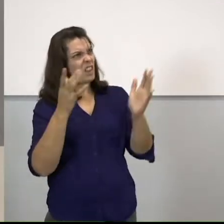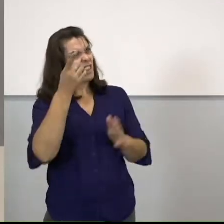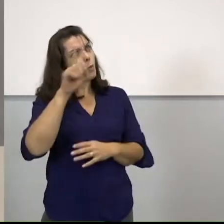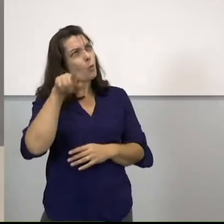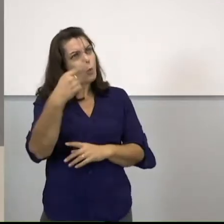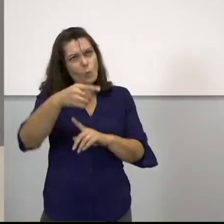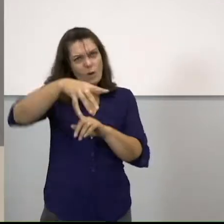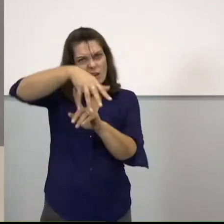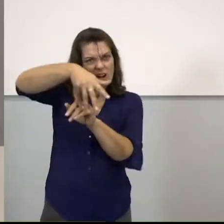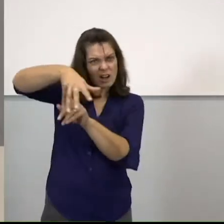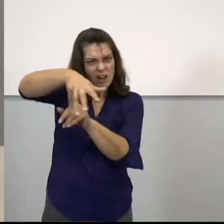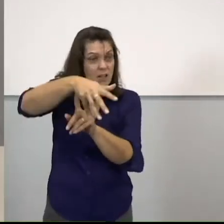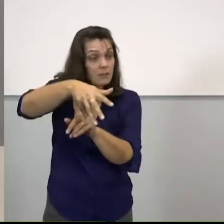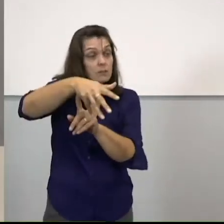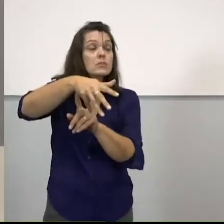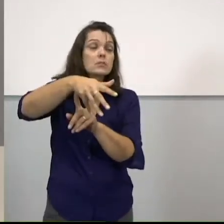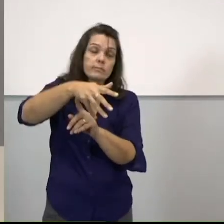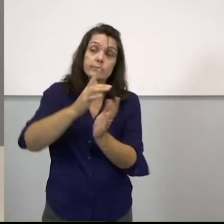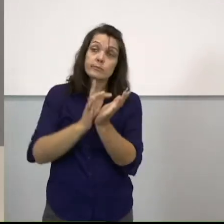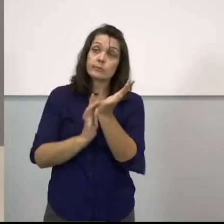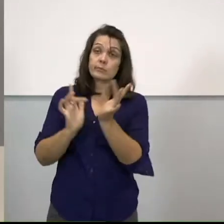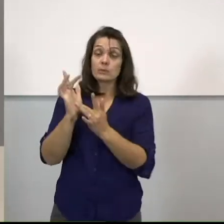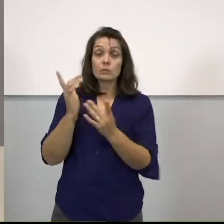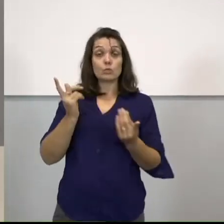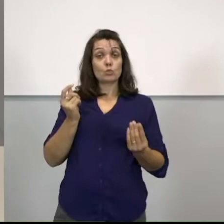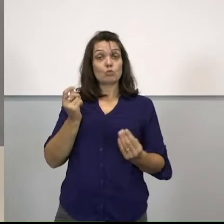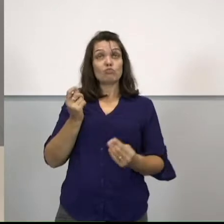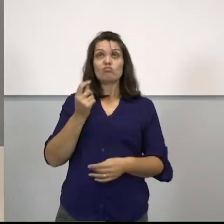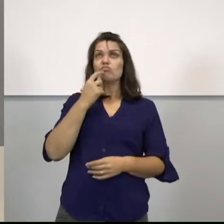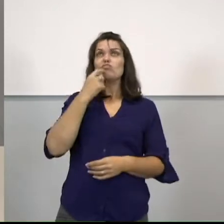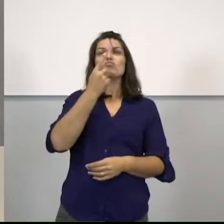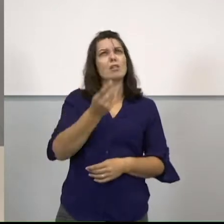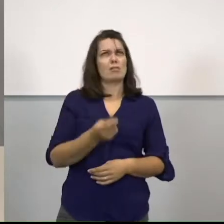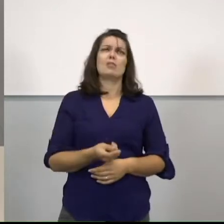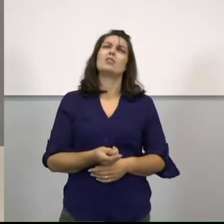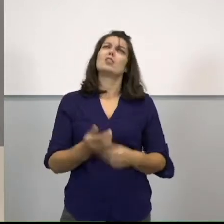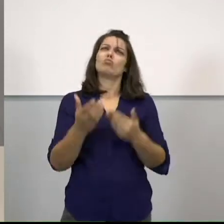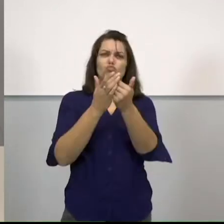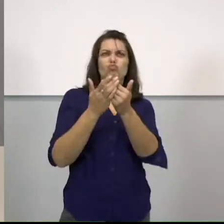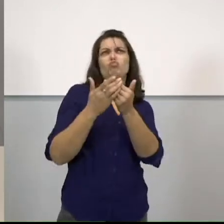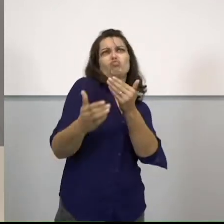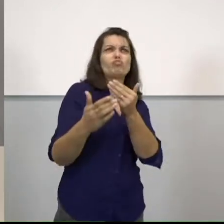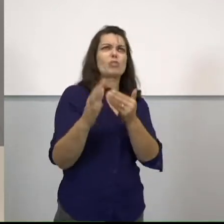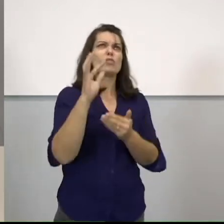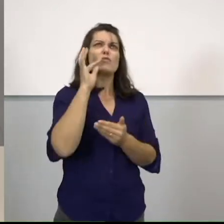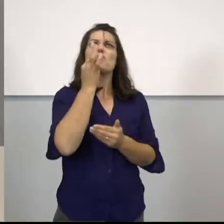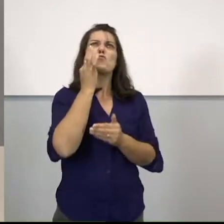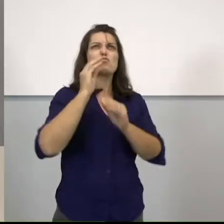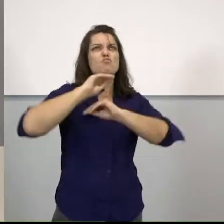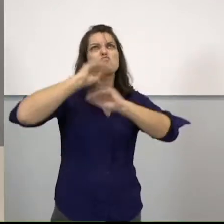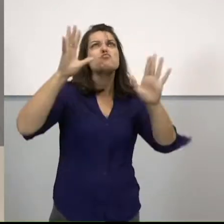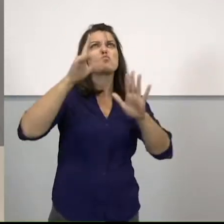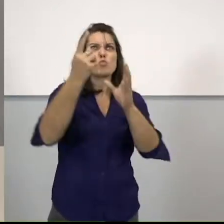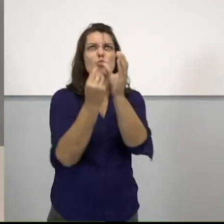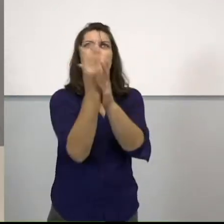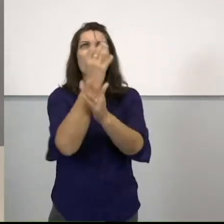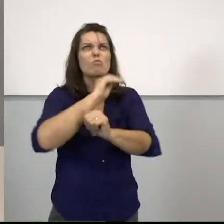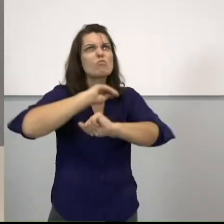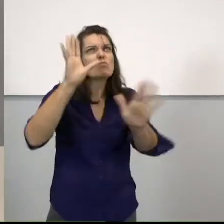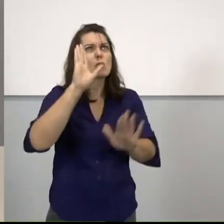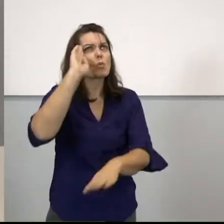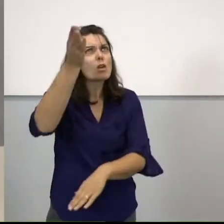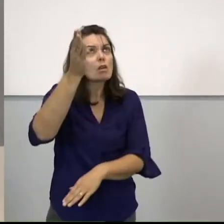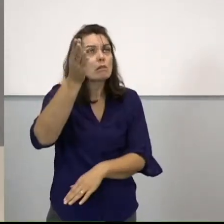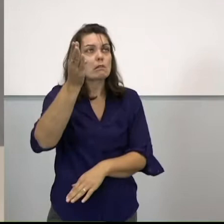leaves. Then he said to it, may you never bear fruit again. He's speaking to the fig